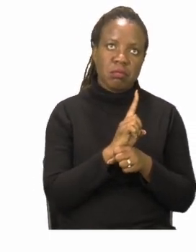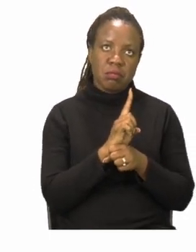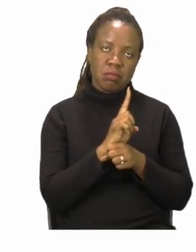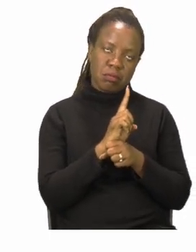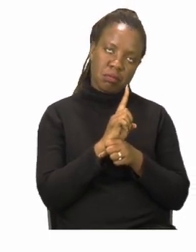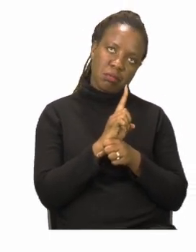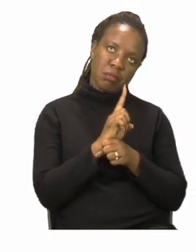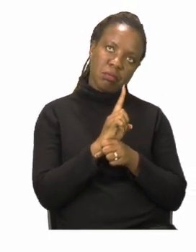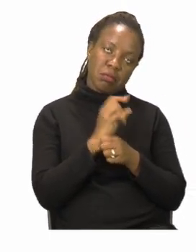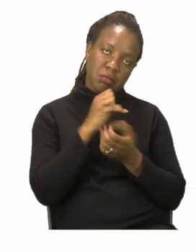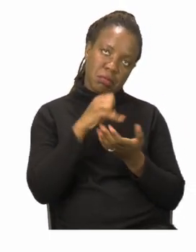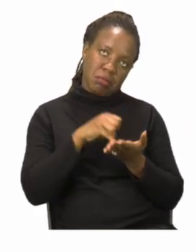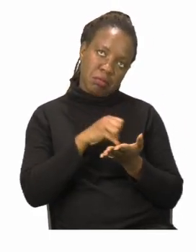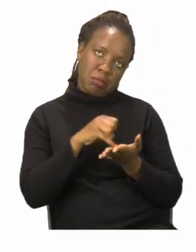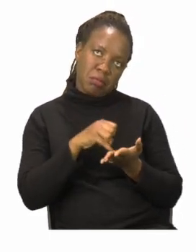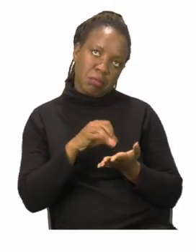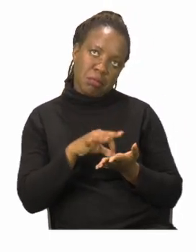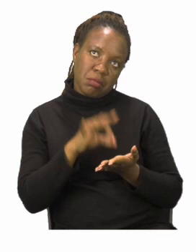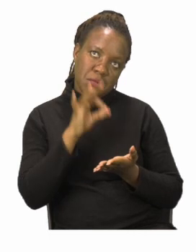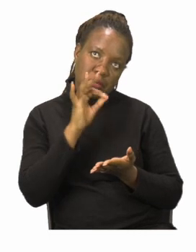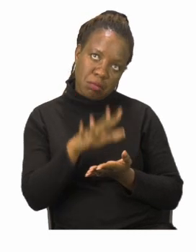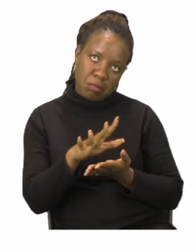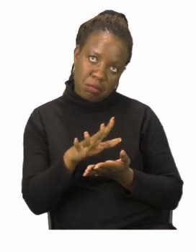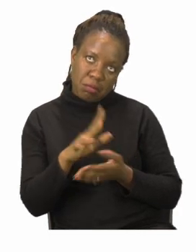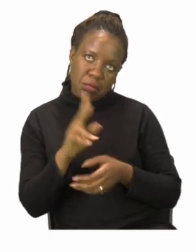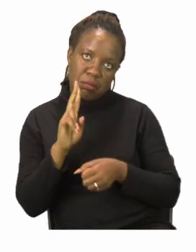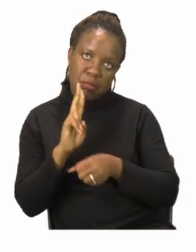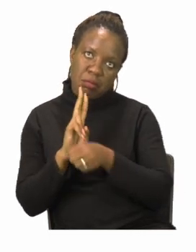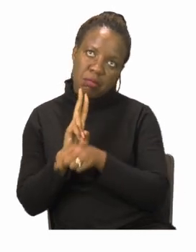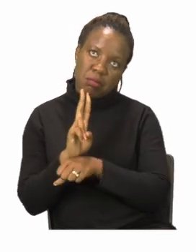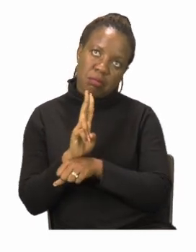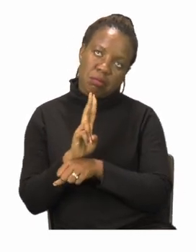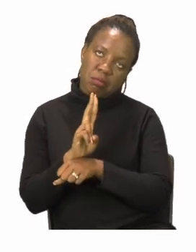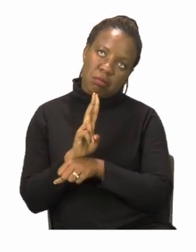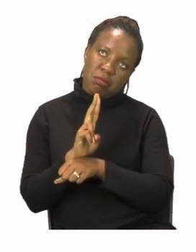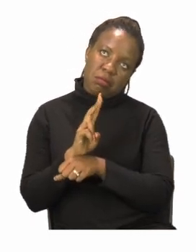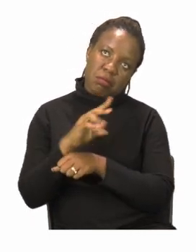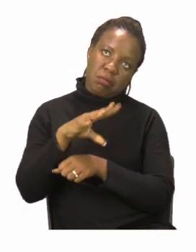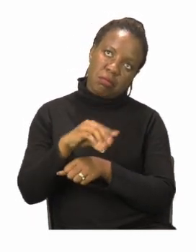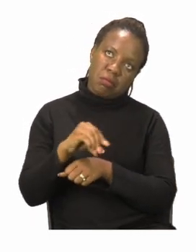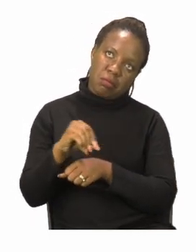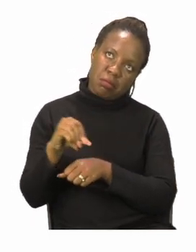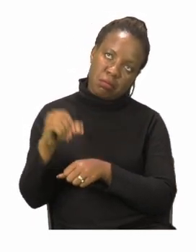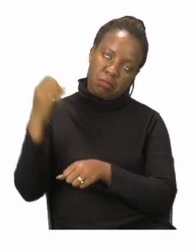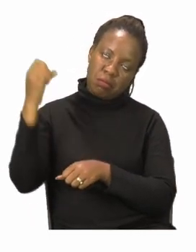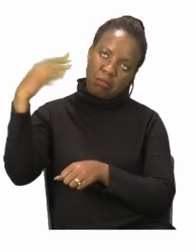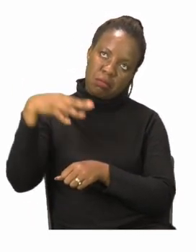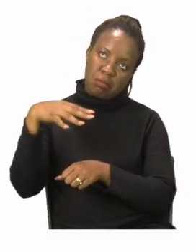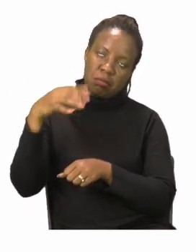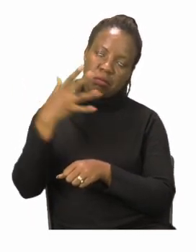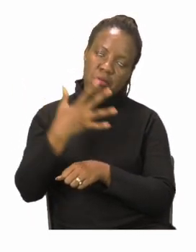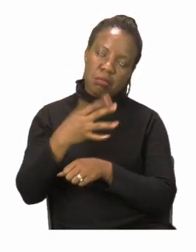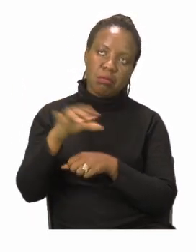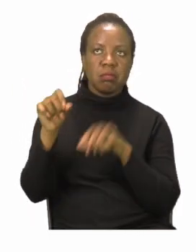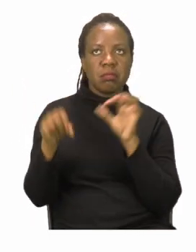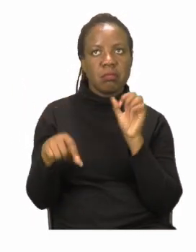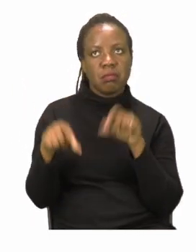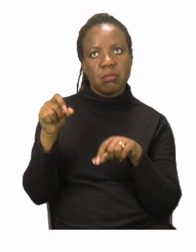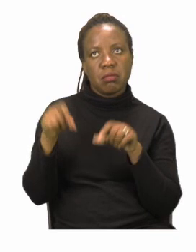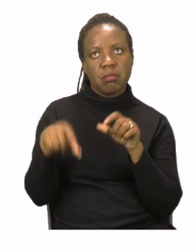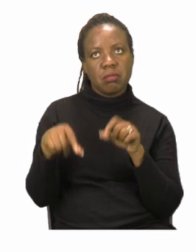your seeds. Then you have your sand, the sun, and your